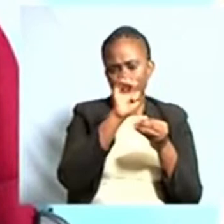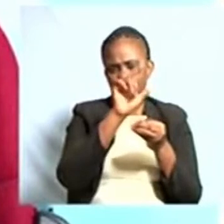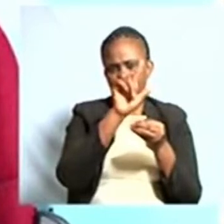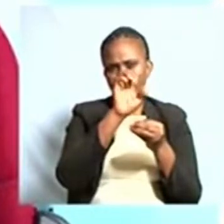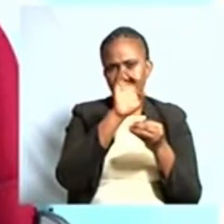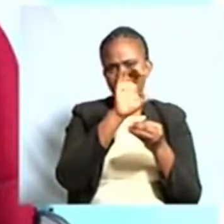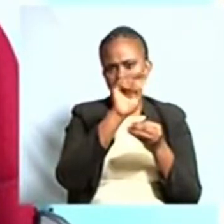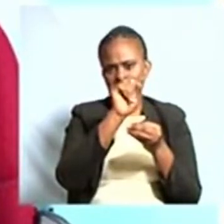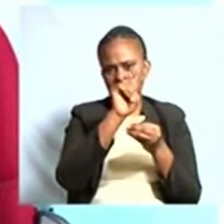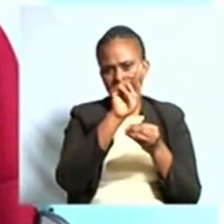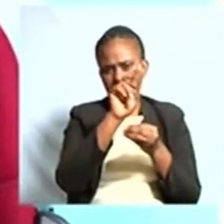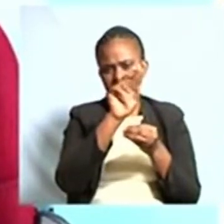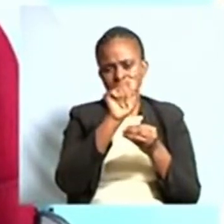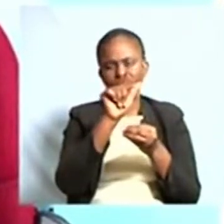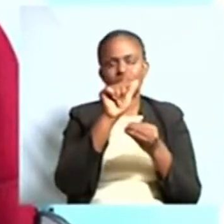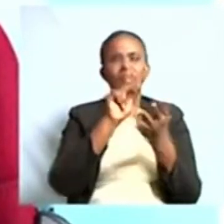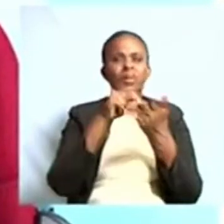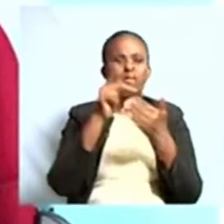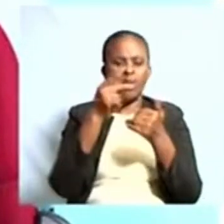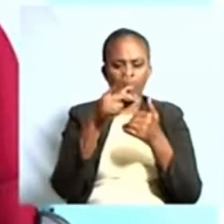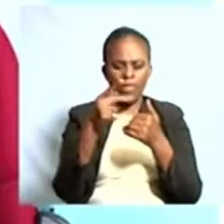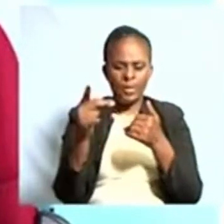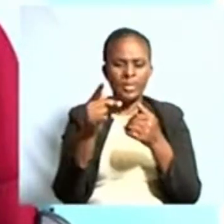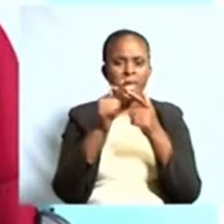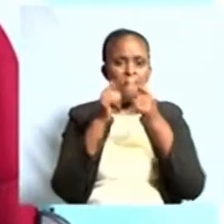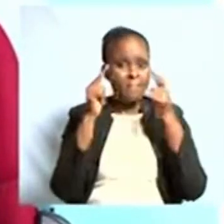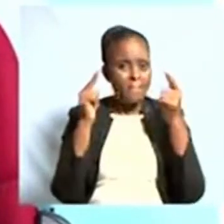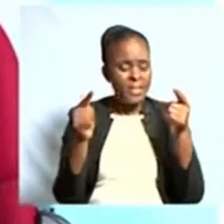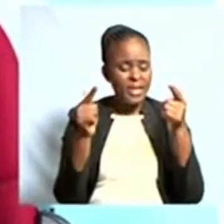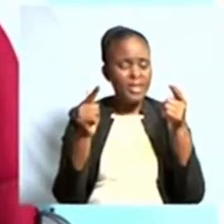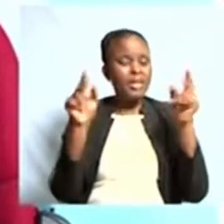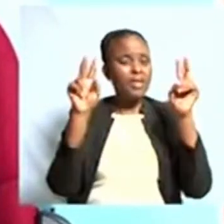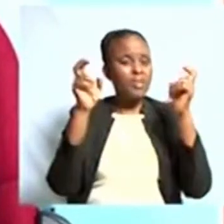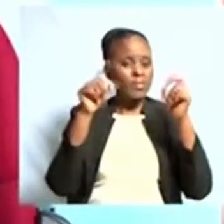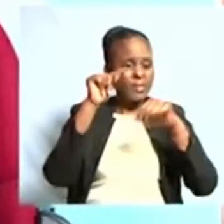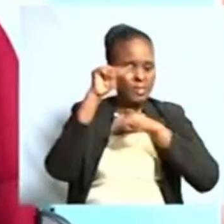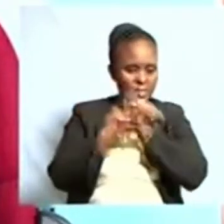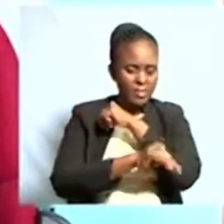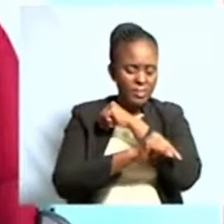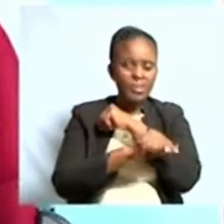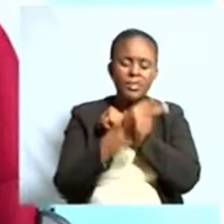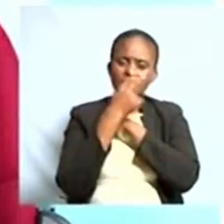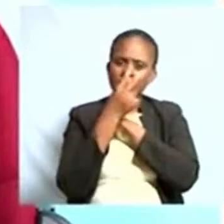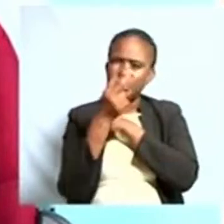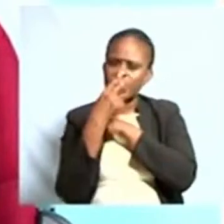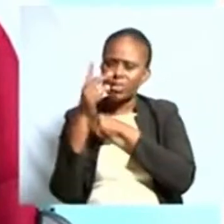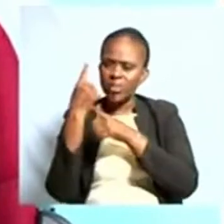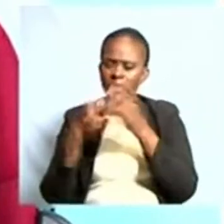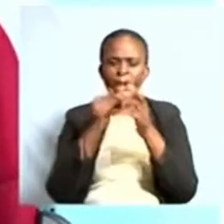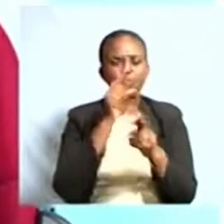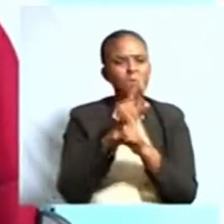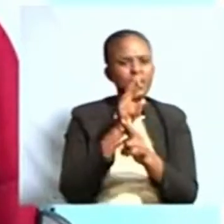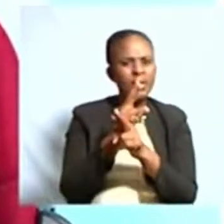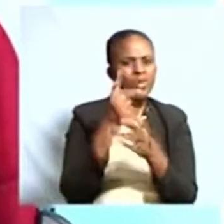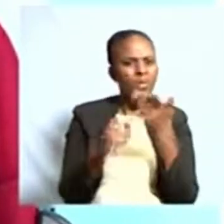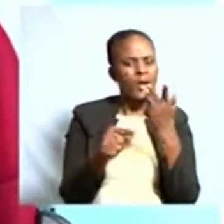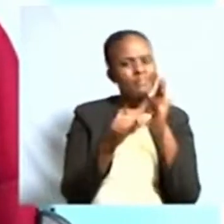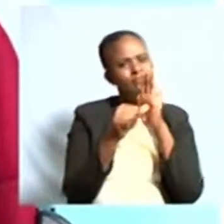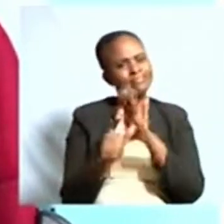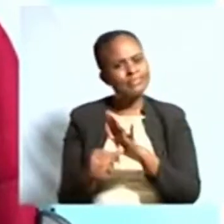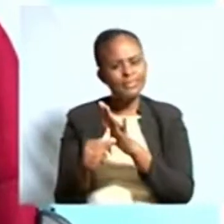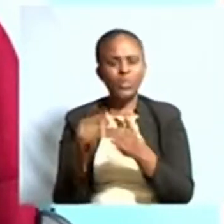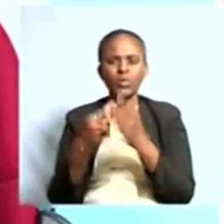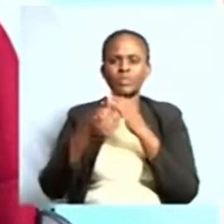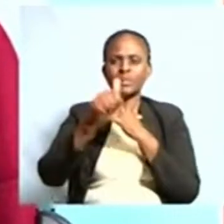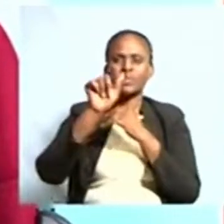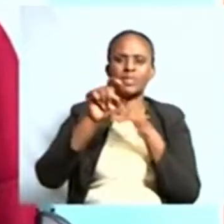This is a broad program and broad subject that would have gone to details of looking at what these rights are, the infringements, and what you